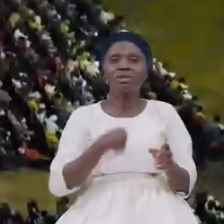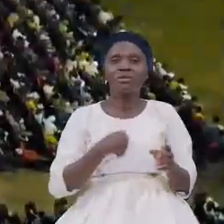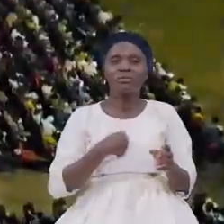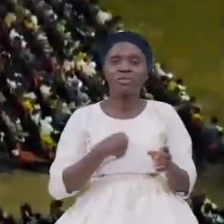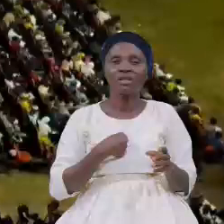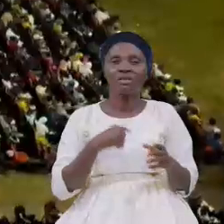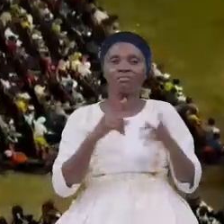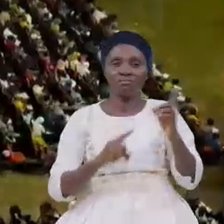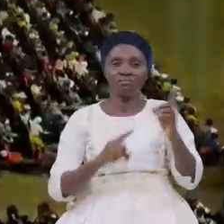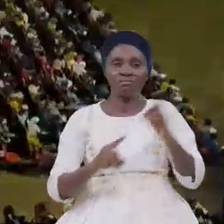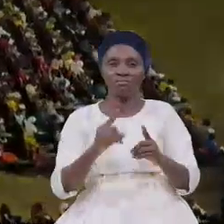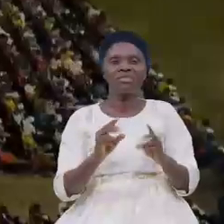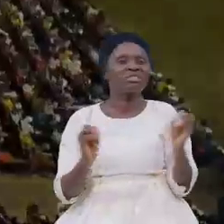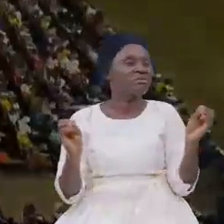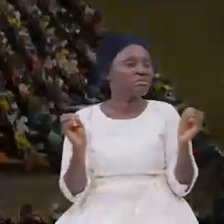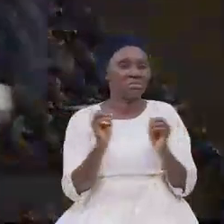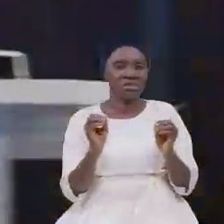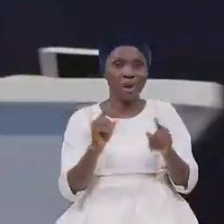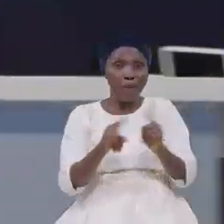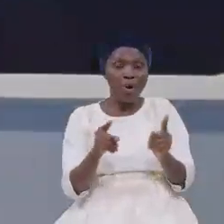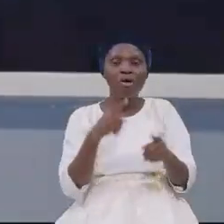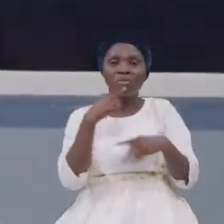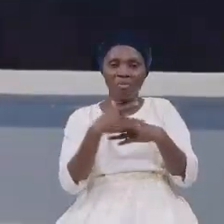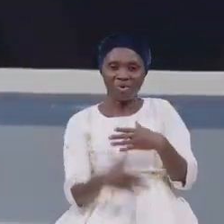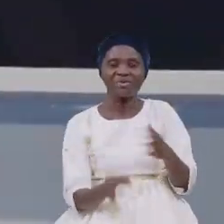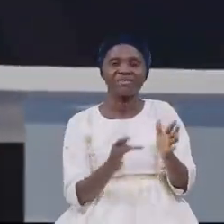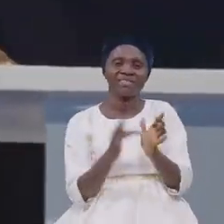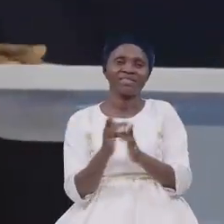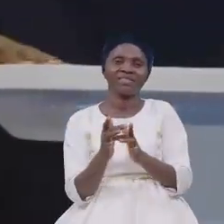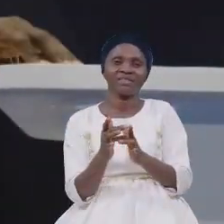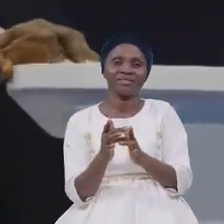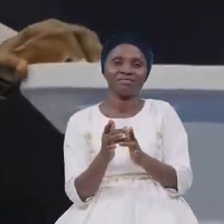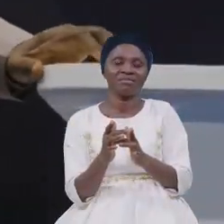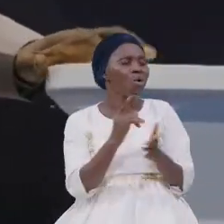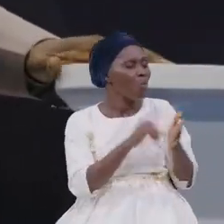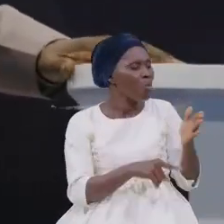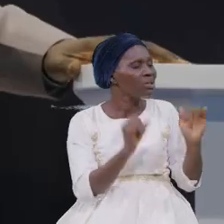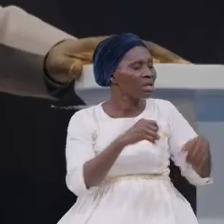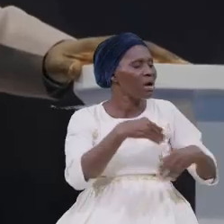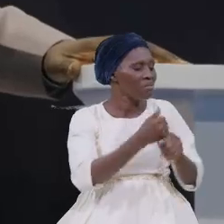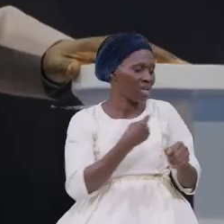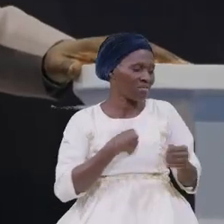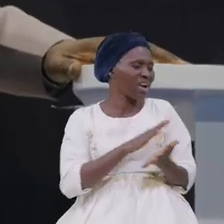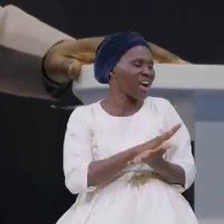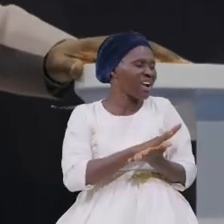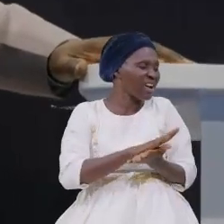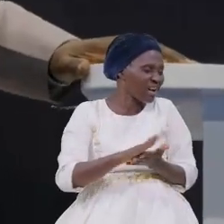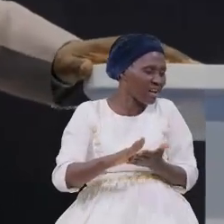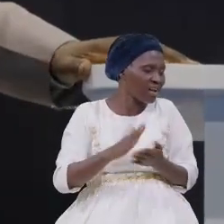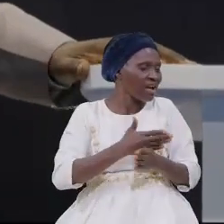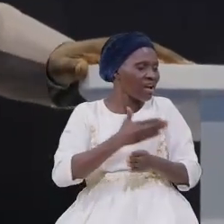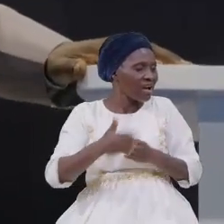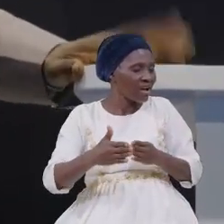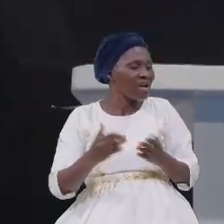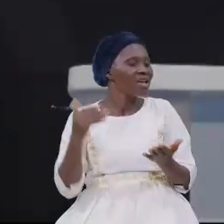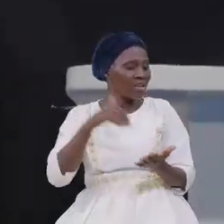Nothing but the blood of Jesus. What can make me whole again? Nothing but